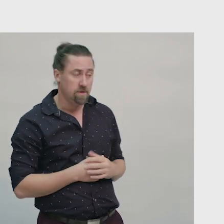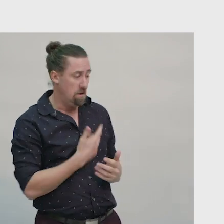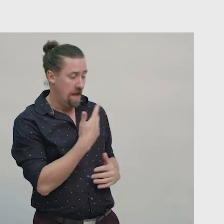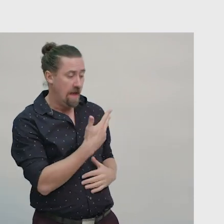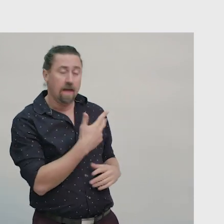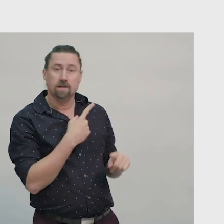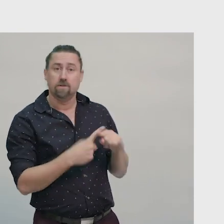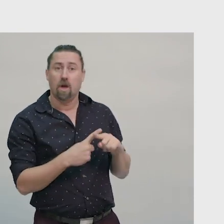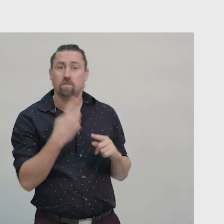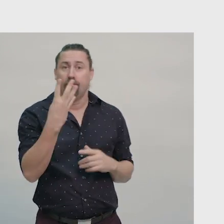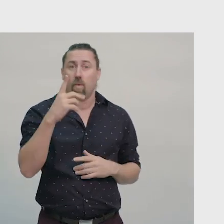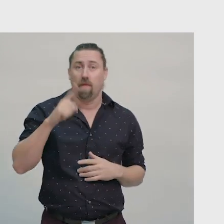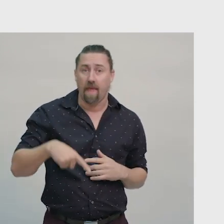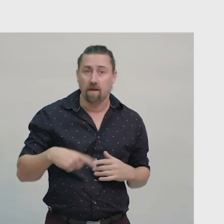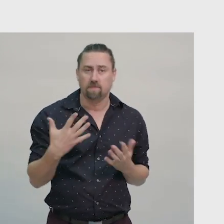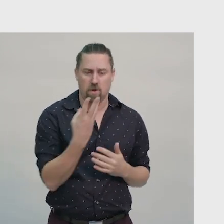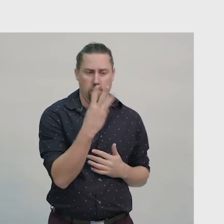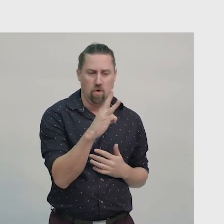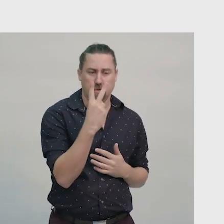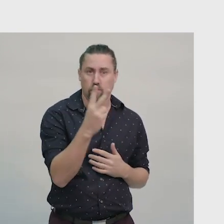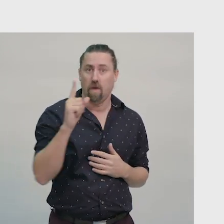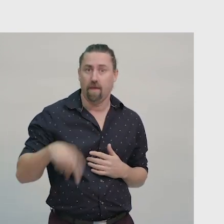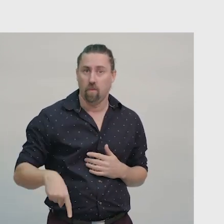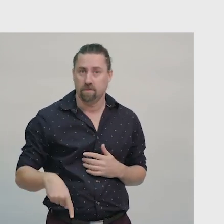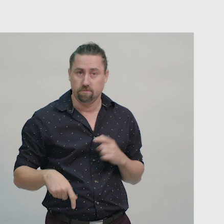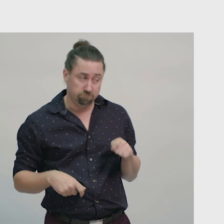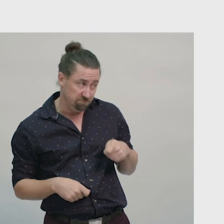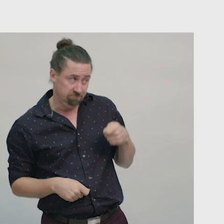8 multiplied by 4,000 is 32,000.